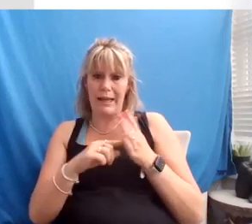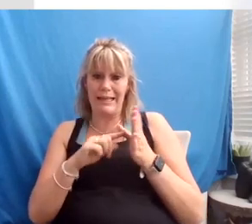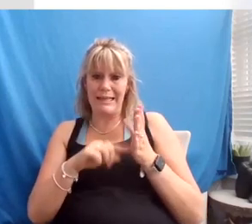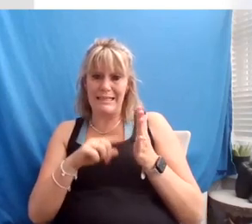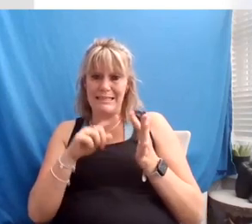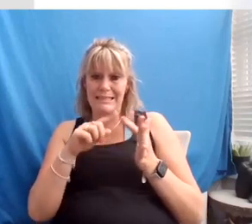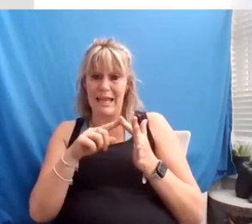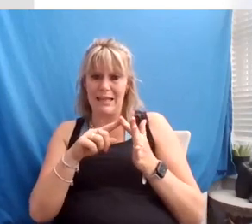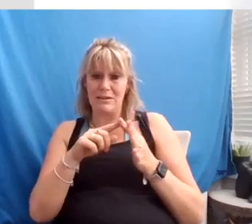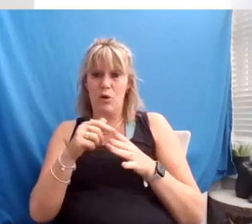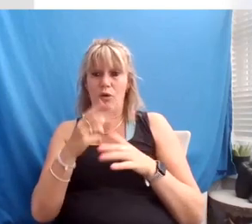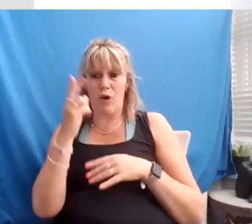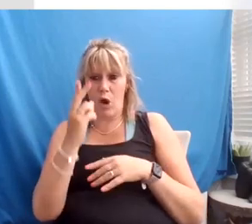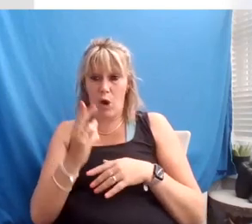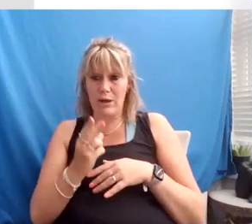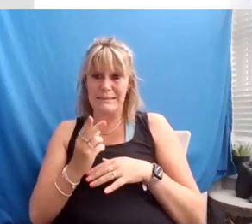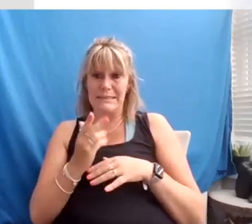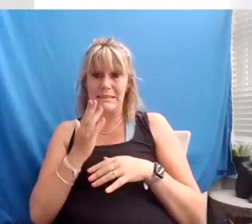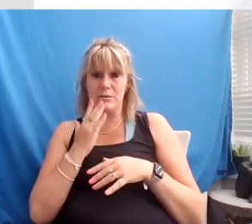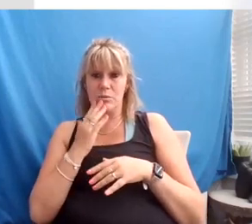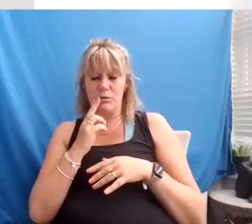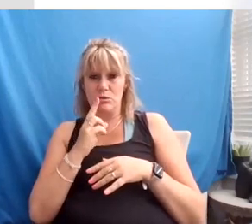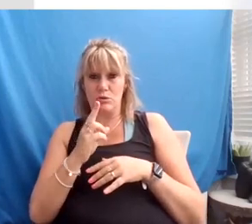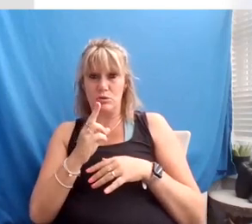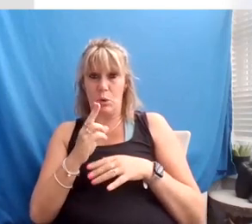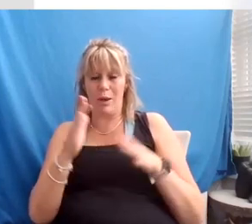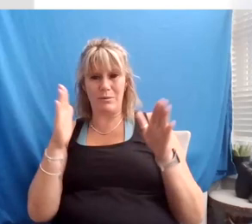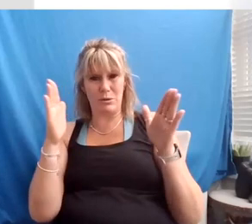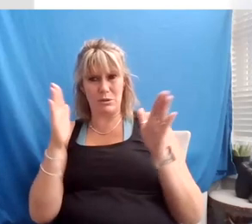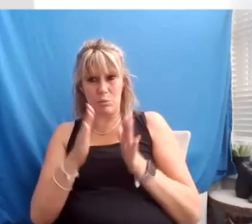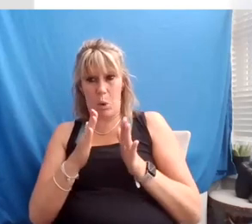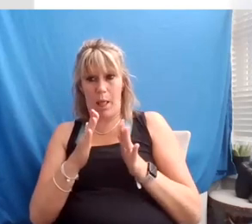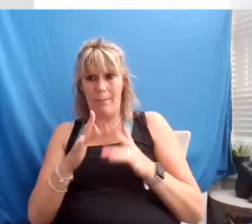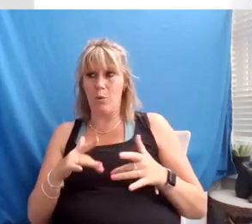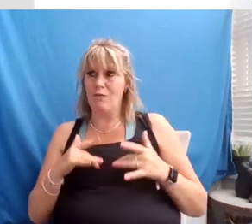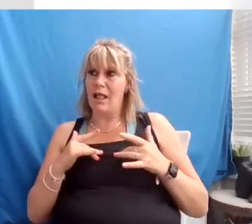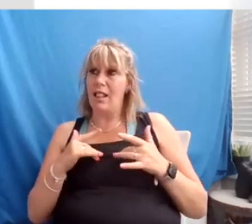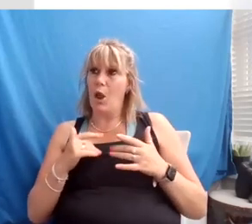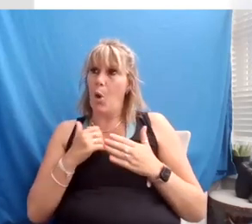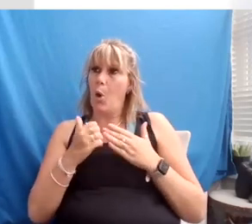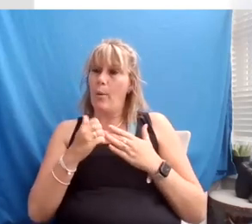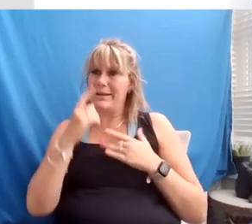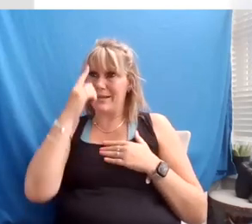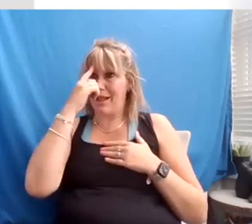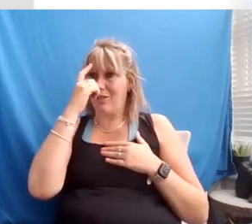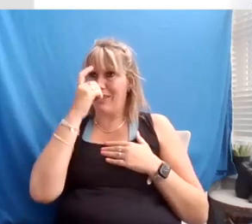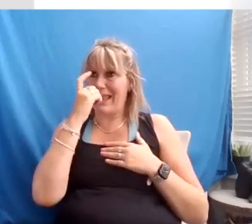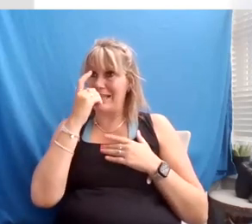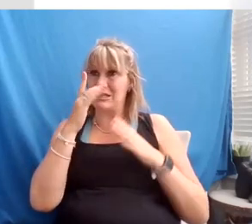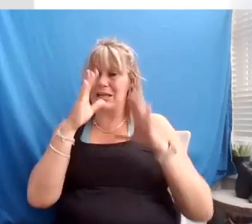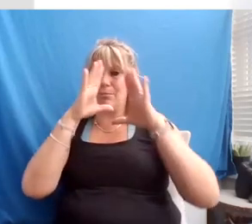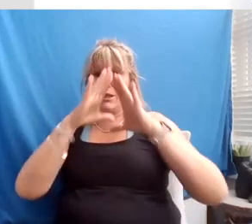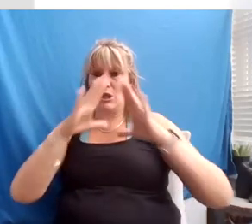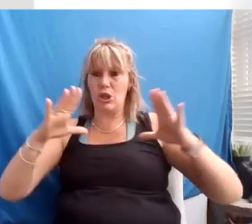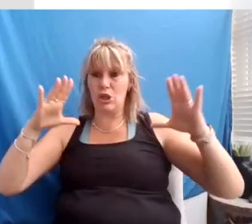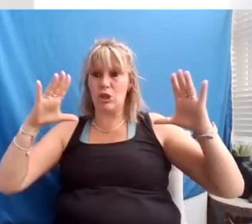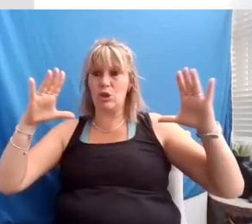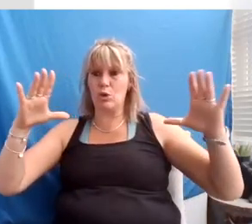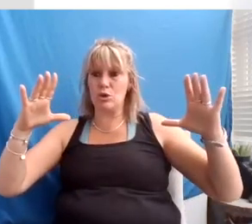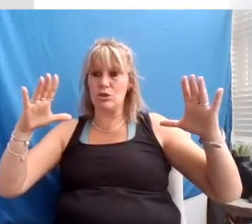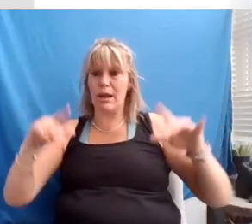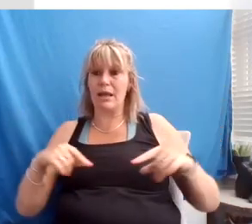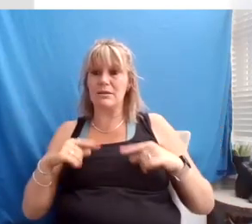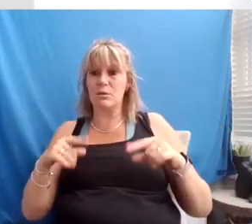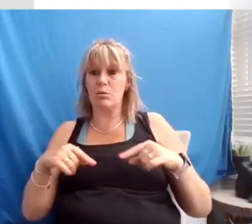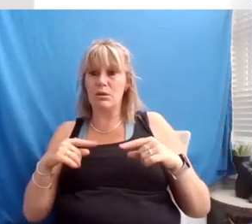the posters, you know, because you always assume that everything is going to be huge. And then again, as a wheelchair user, you think, well, of course she couldn't possibly have done it